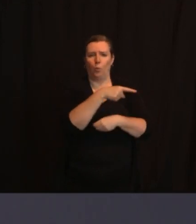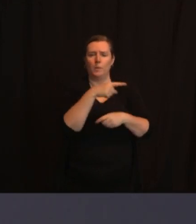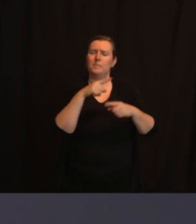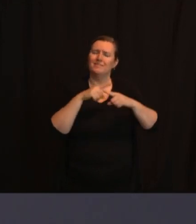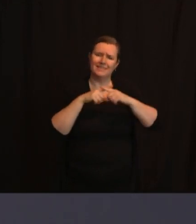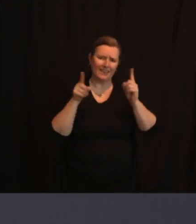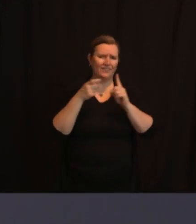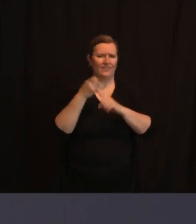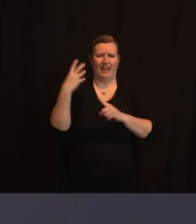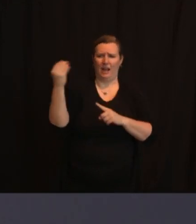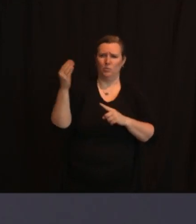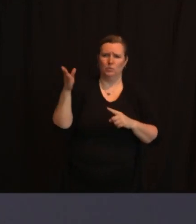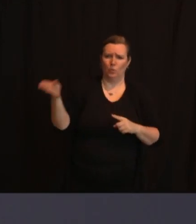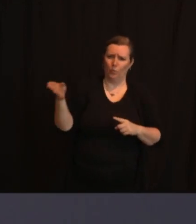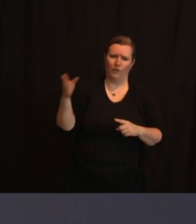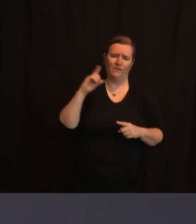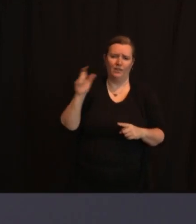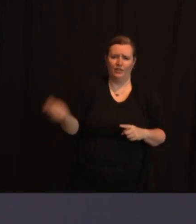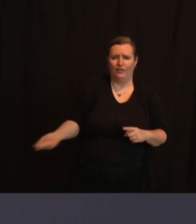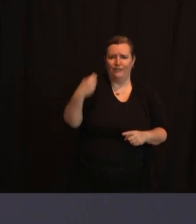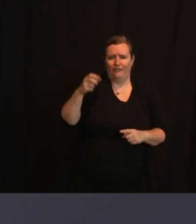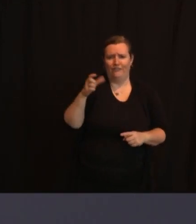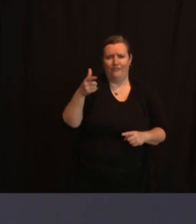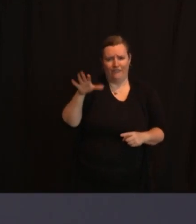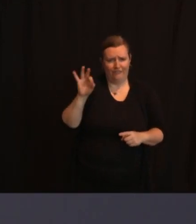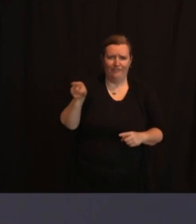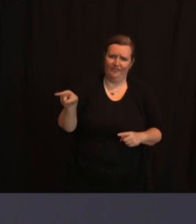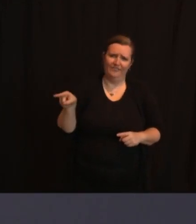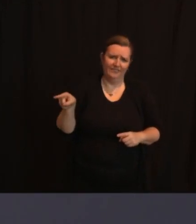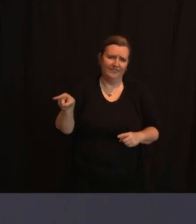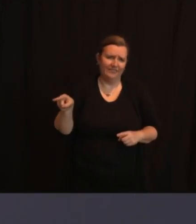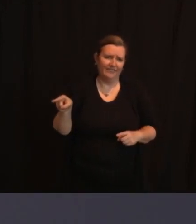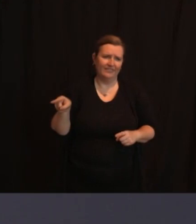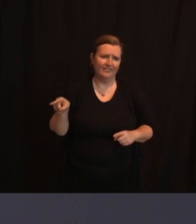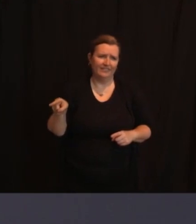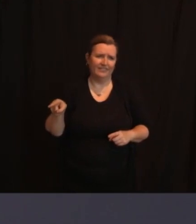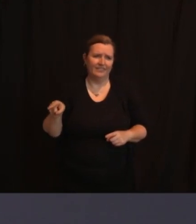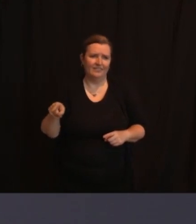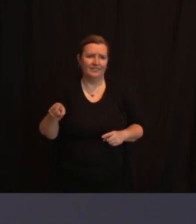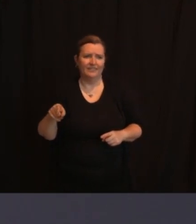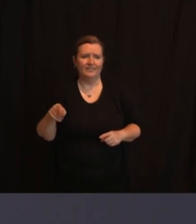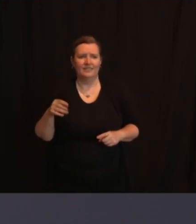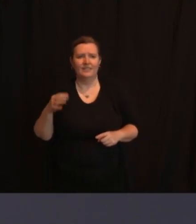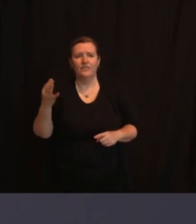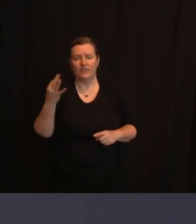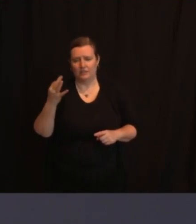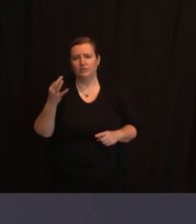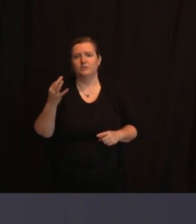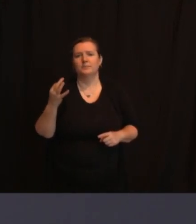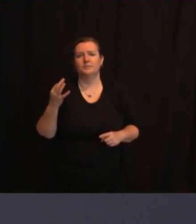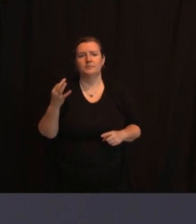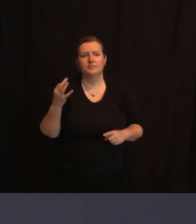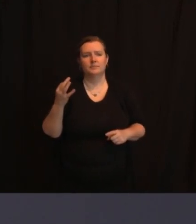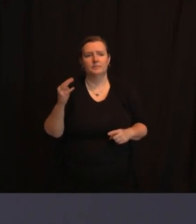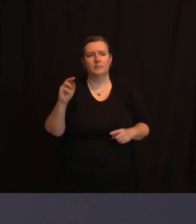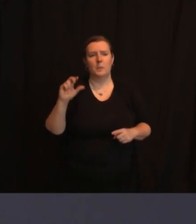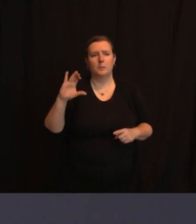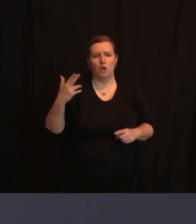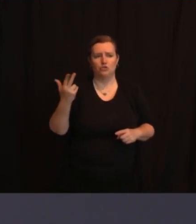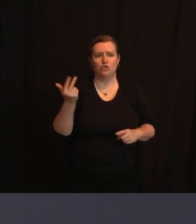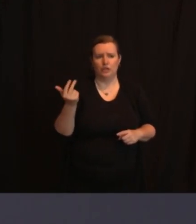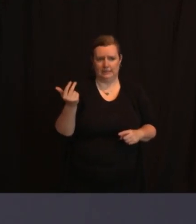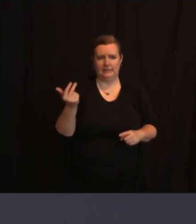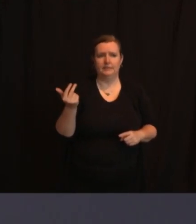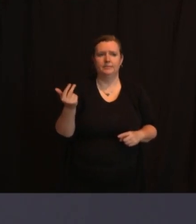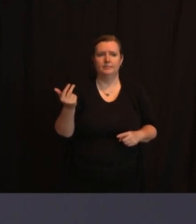that I participated in on Friday, March 13th, that they have big scale, which helps. But there's no